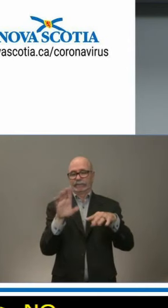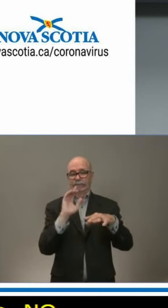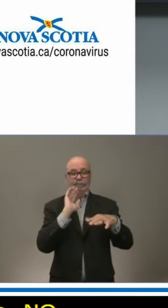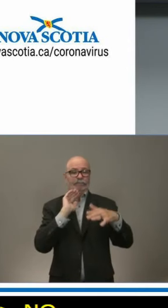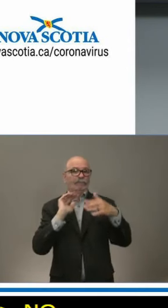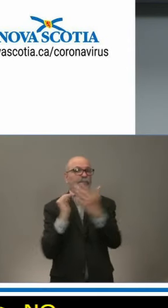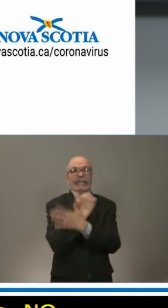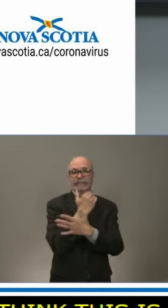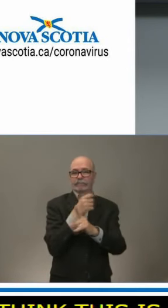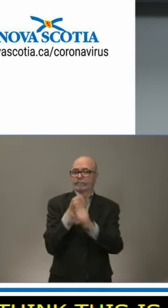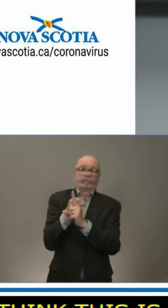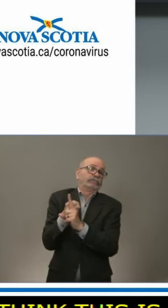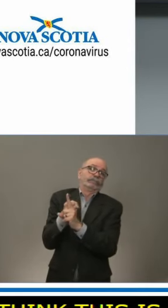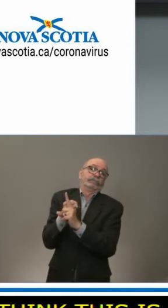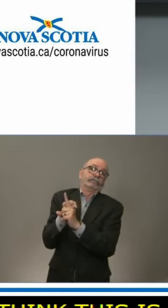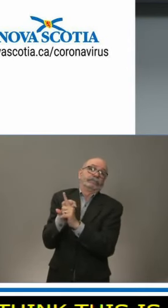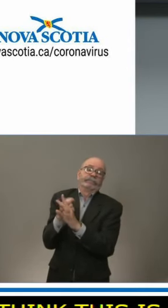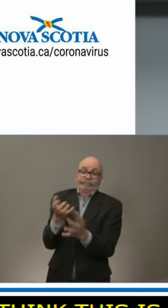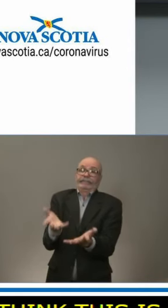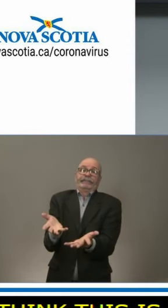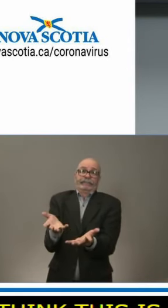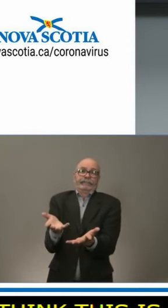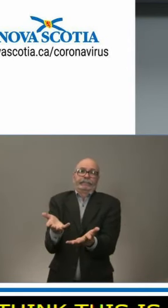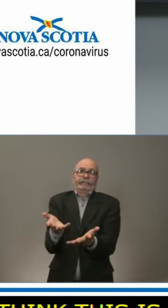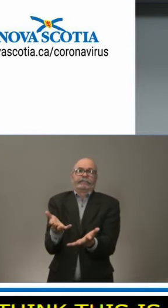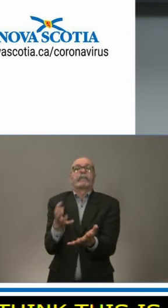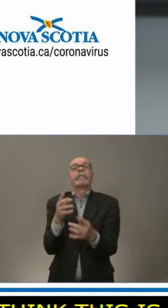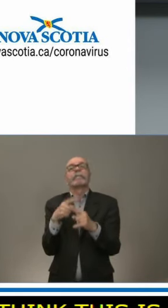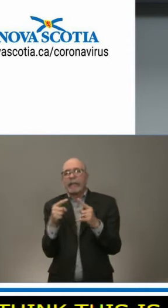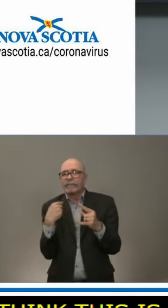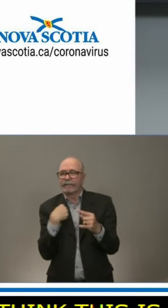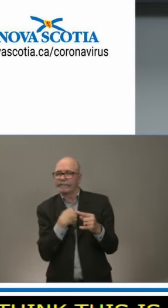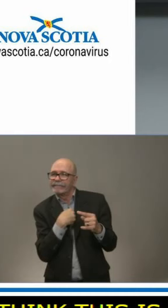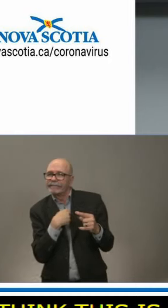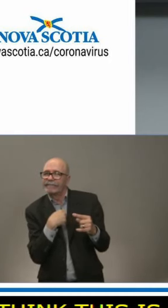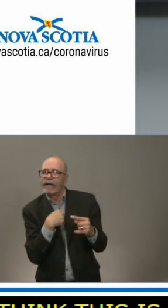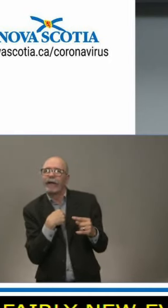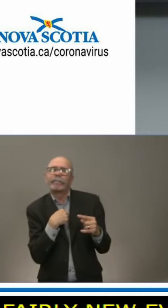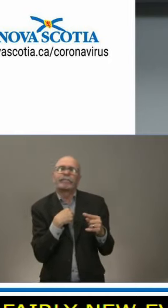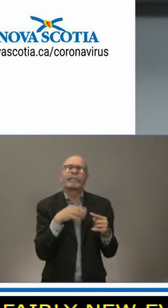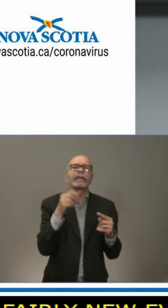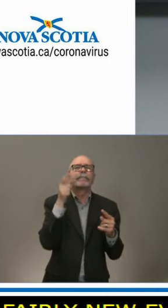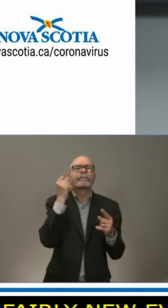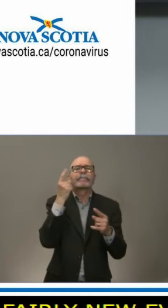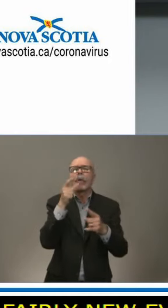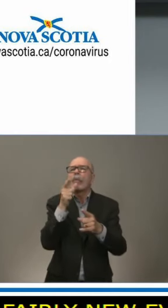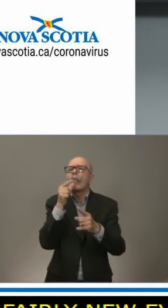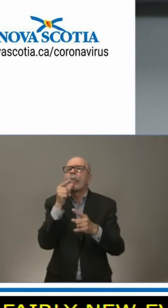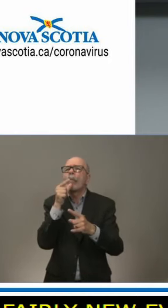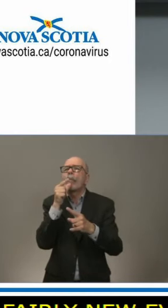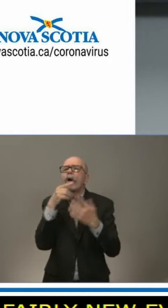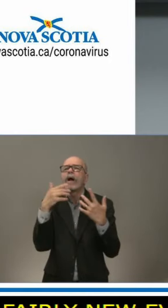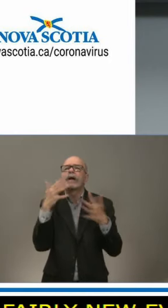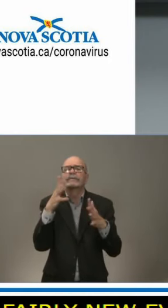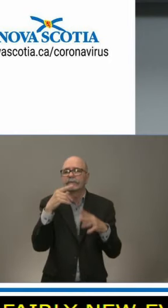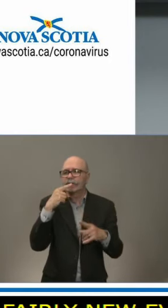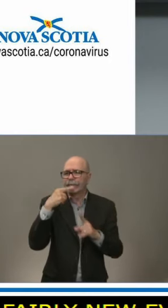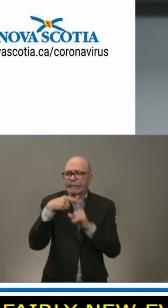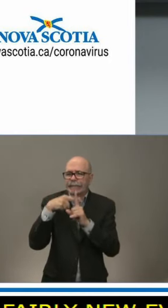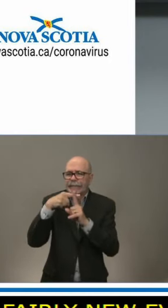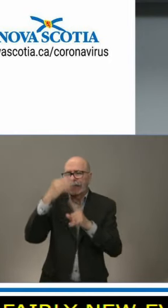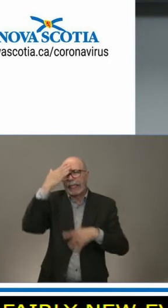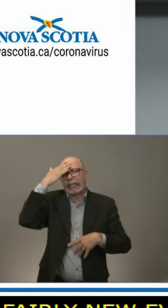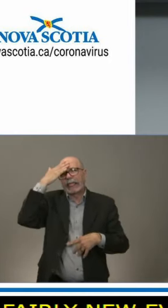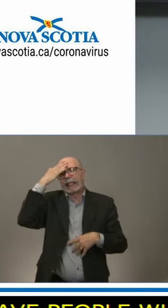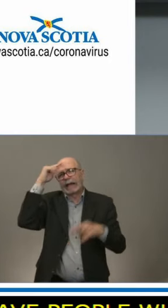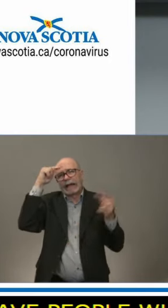who are what we call, the term we're using is pre-symptomatic, so they may be very mildly ill, maybe a little bit of a headache,